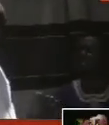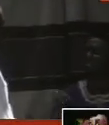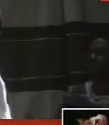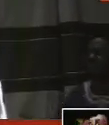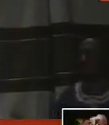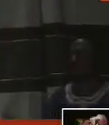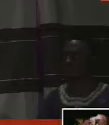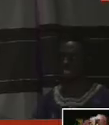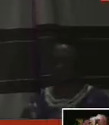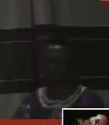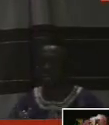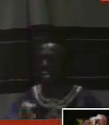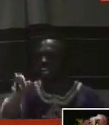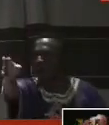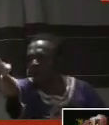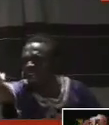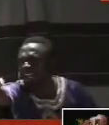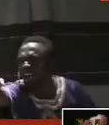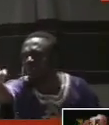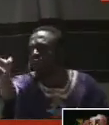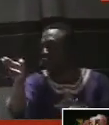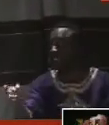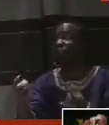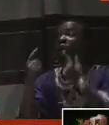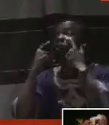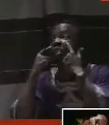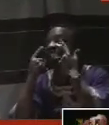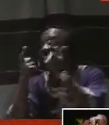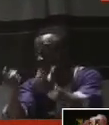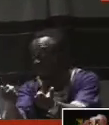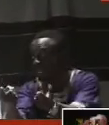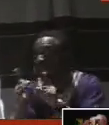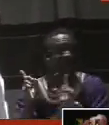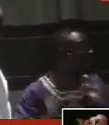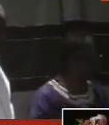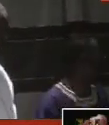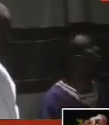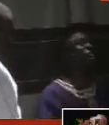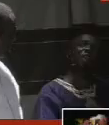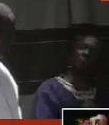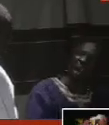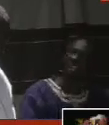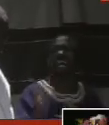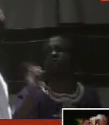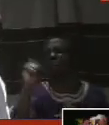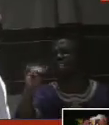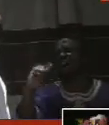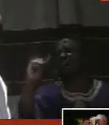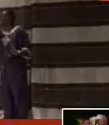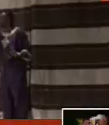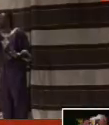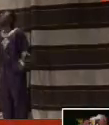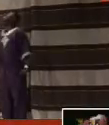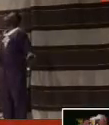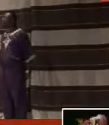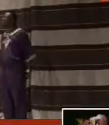this one, it be small problem, Asadifo. The one way they come for your front, that one you go fish see him. But the one way they come for your back, that one you never go